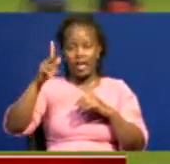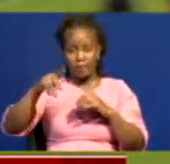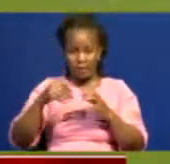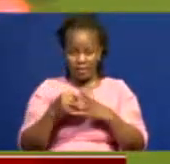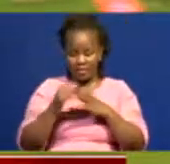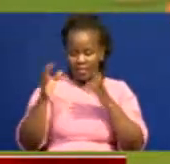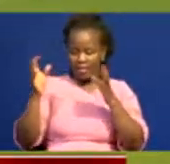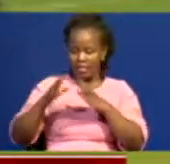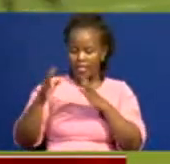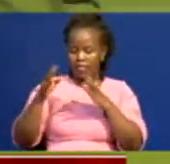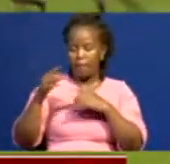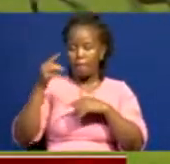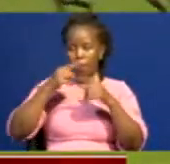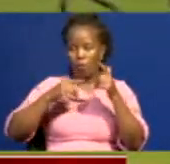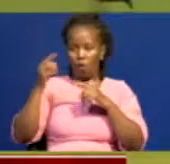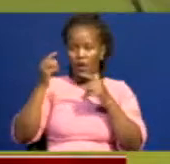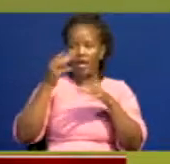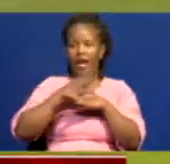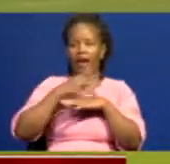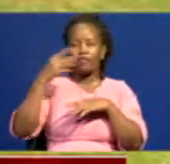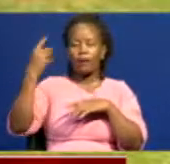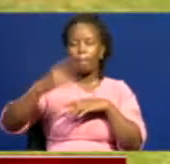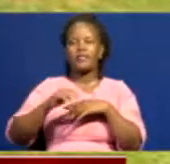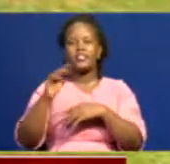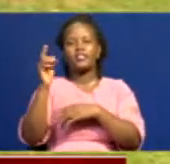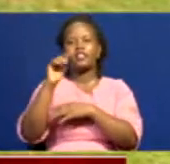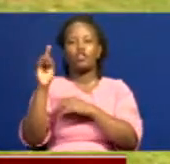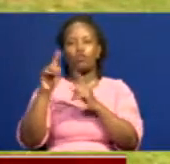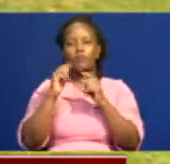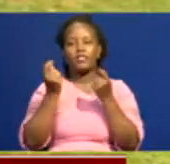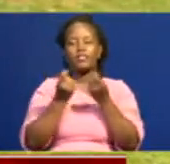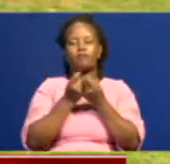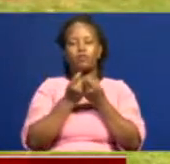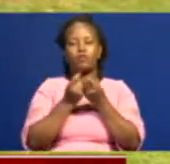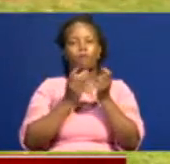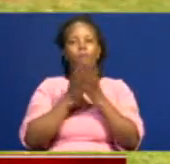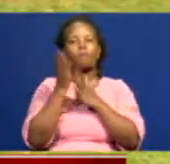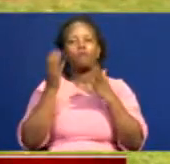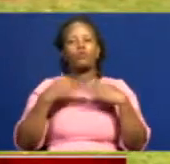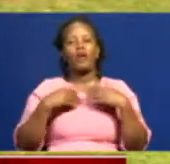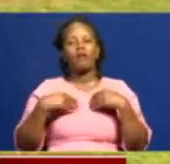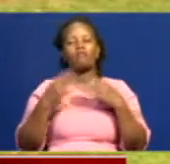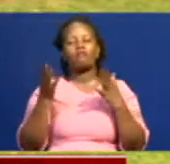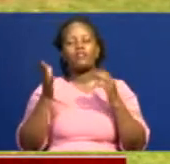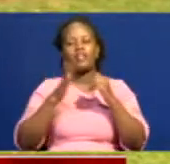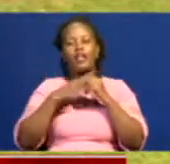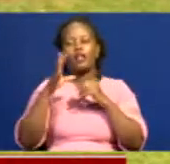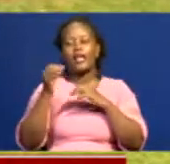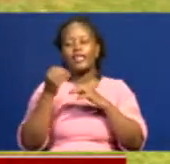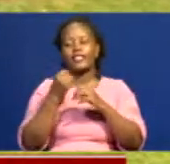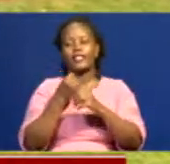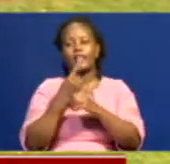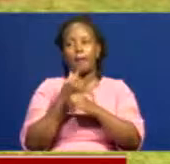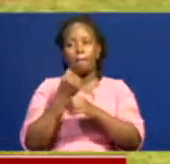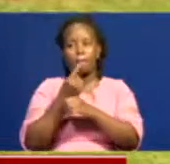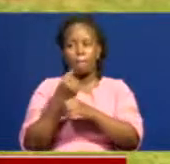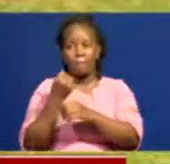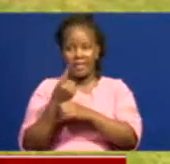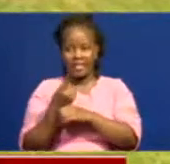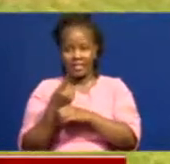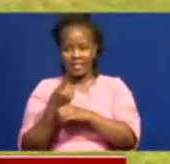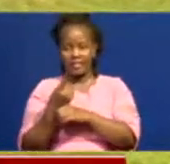beating Nairobi Starlets 4-3 in post-match penalties after a stalemate in the normal 90 minutes. Adato,